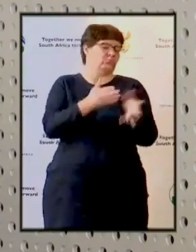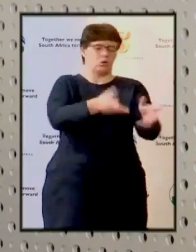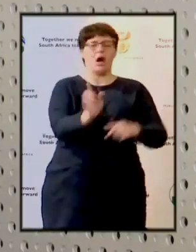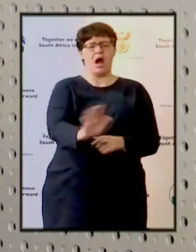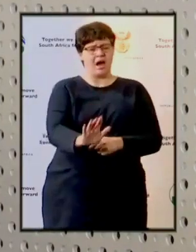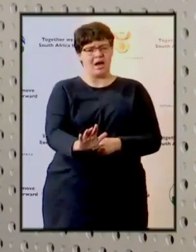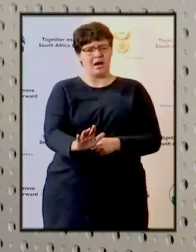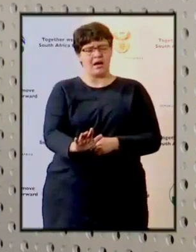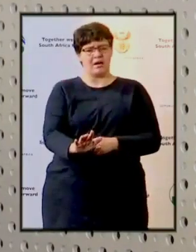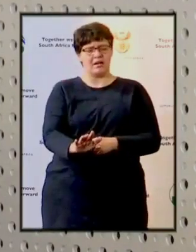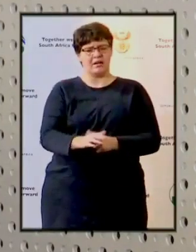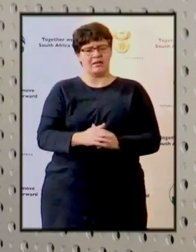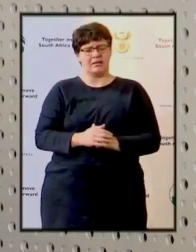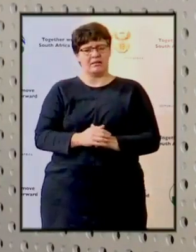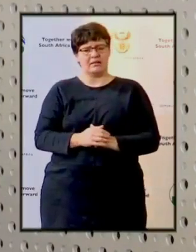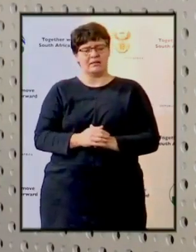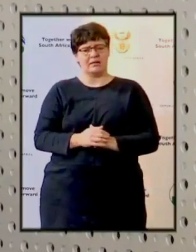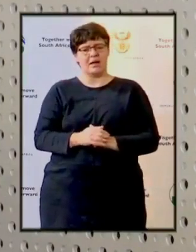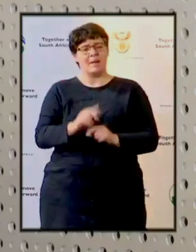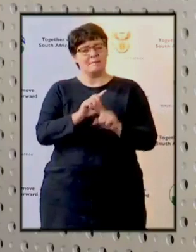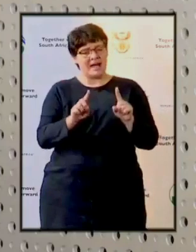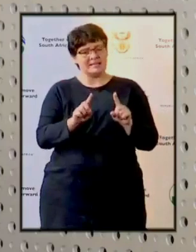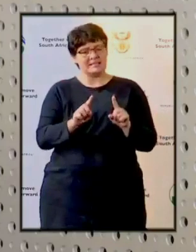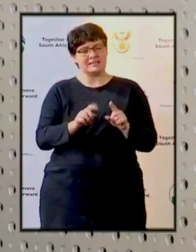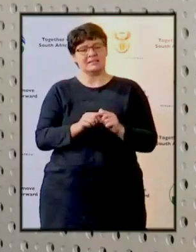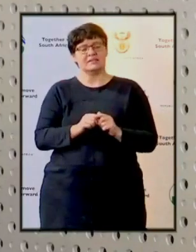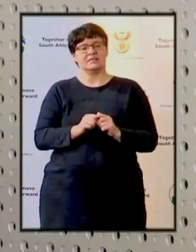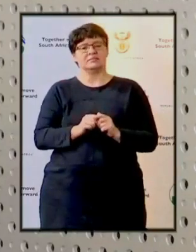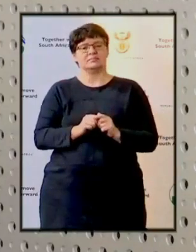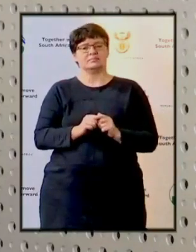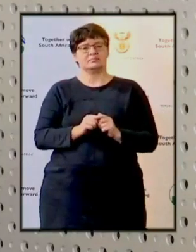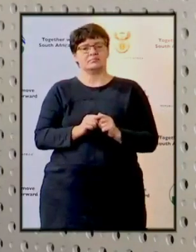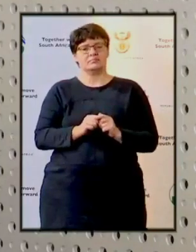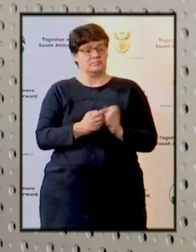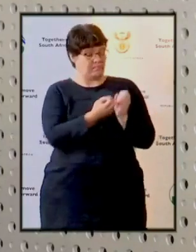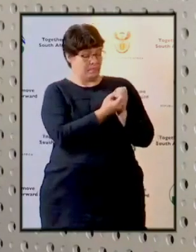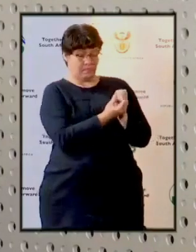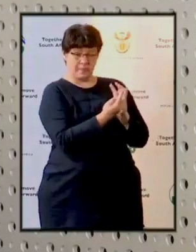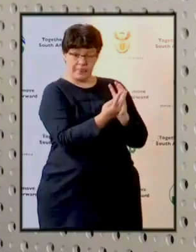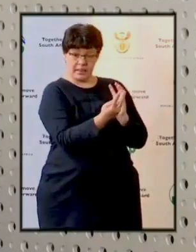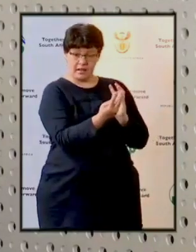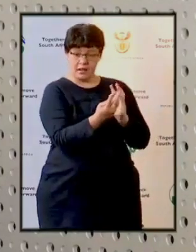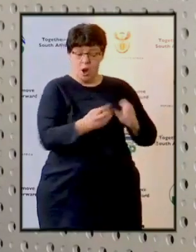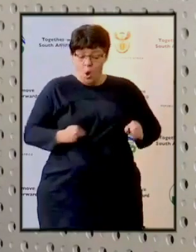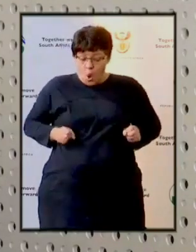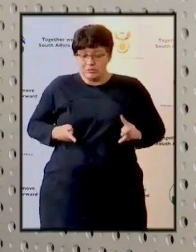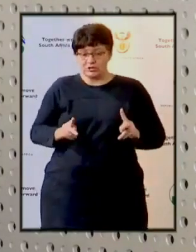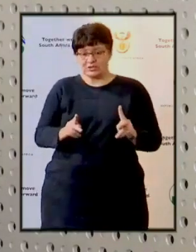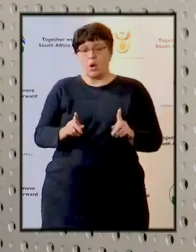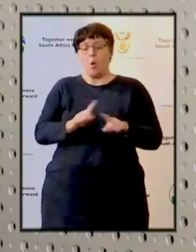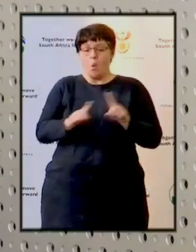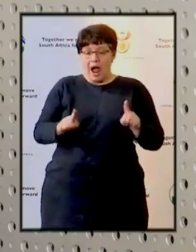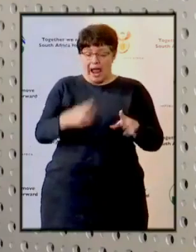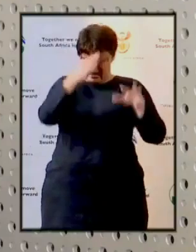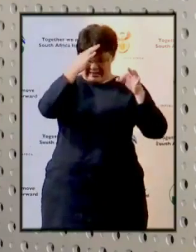also, the earliest opportunity that this team got after the decision